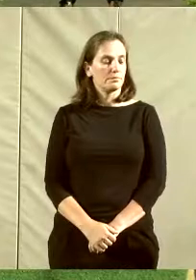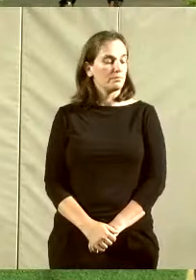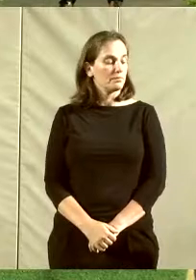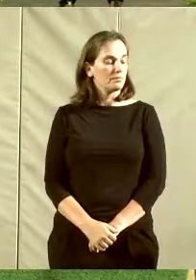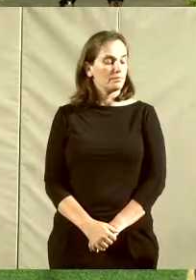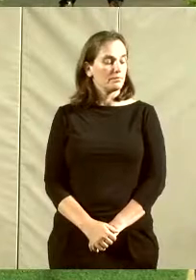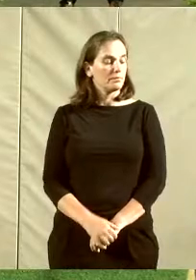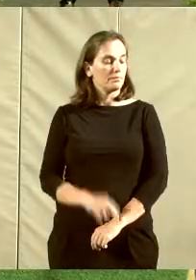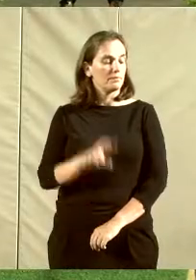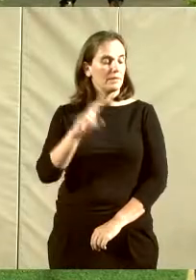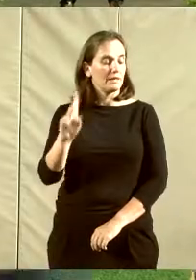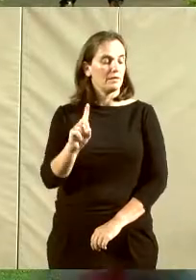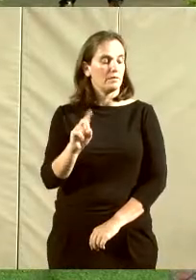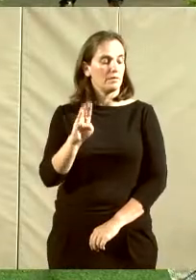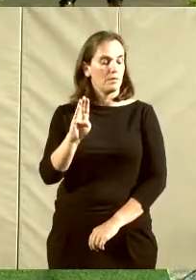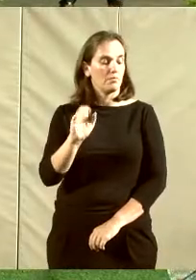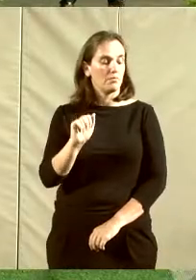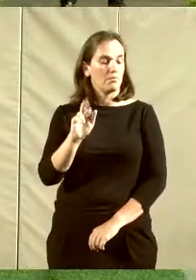Diego Barragan.